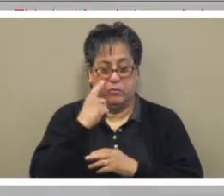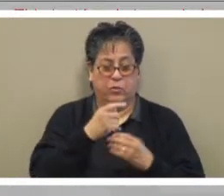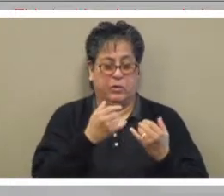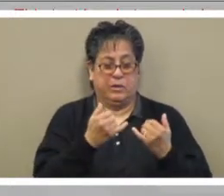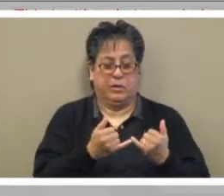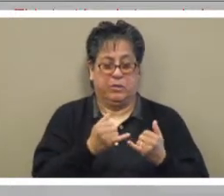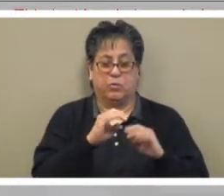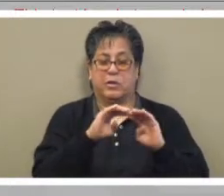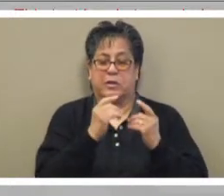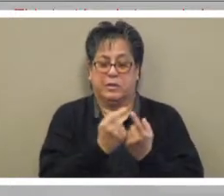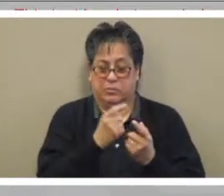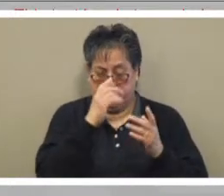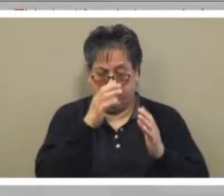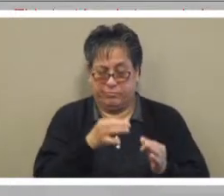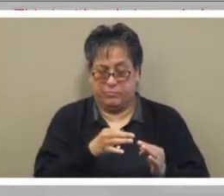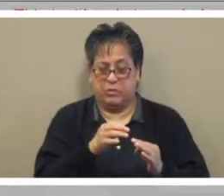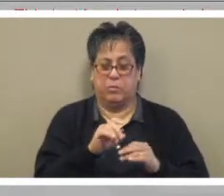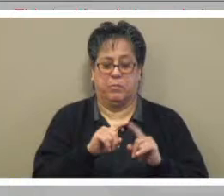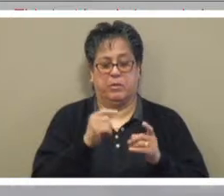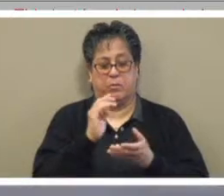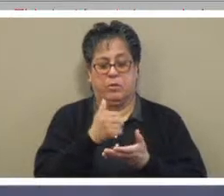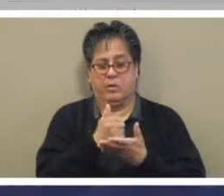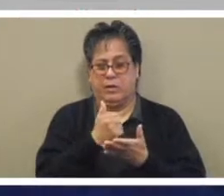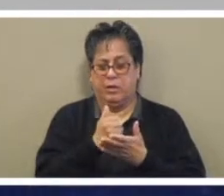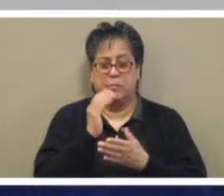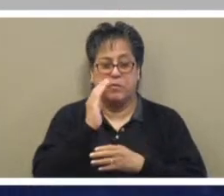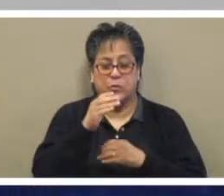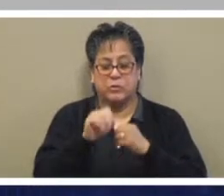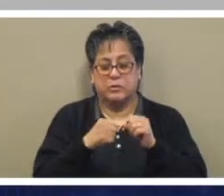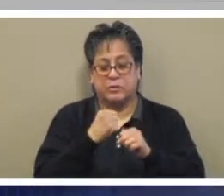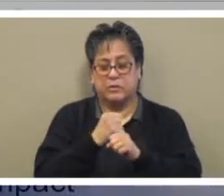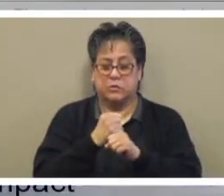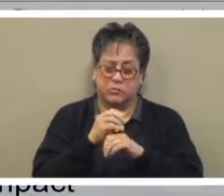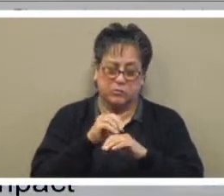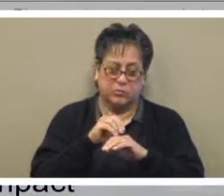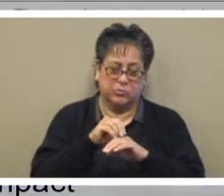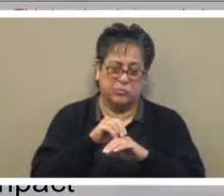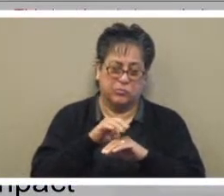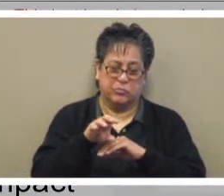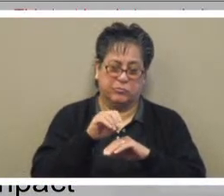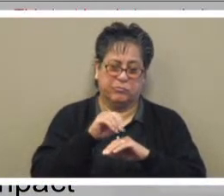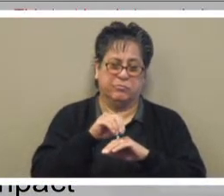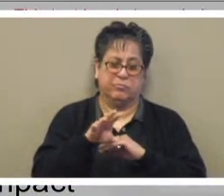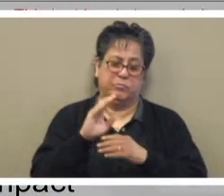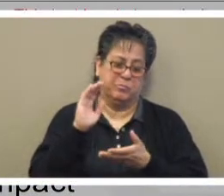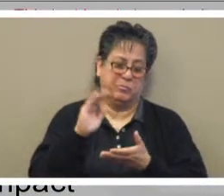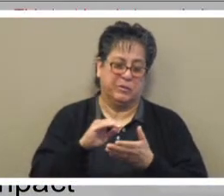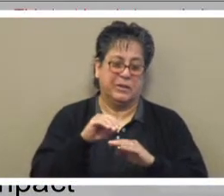council action to again help with those future years to minimize the impact.